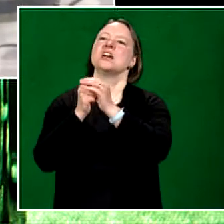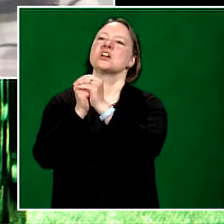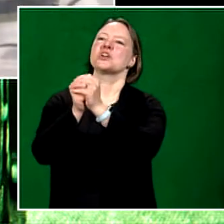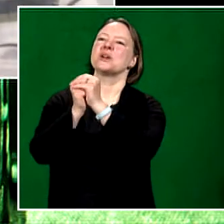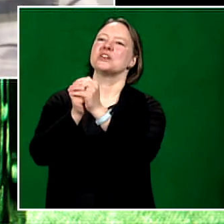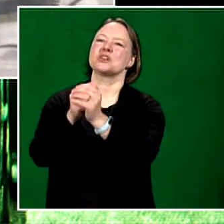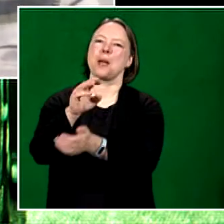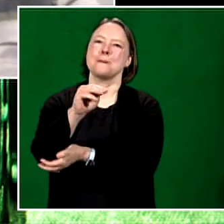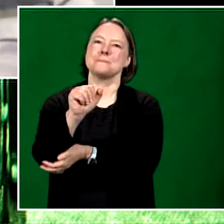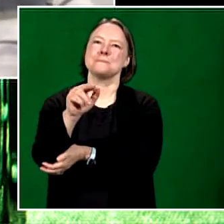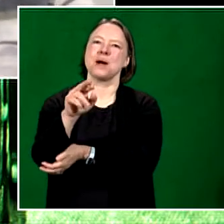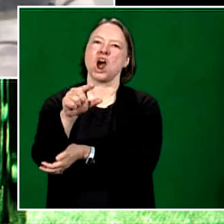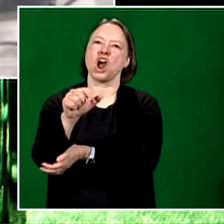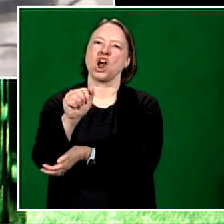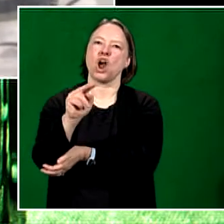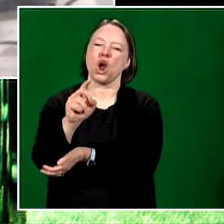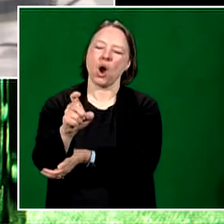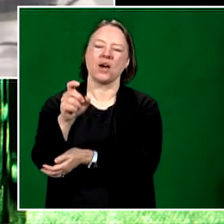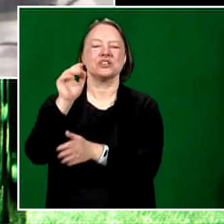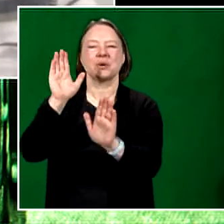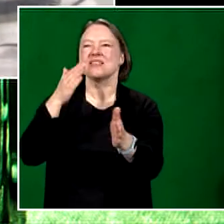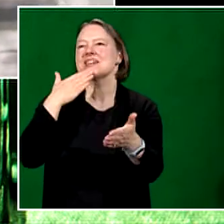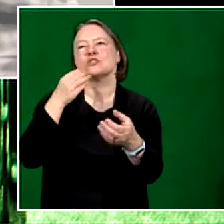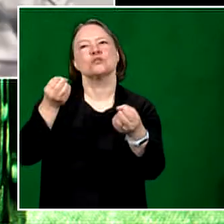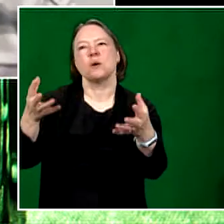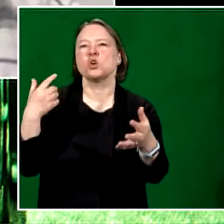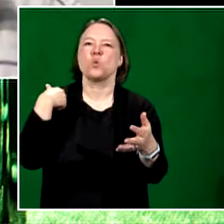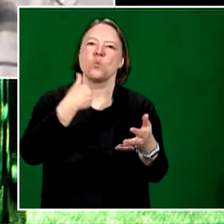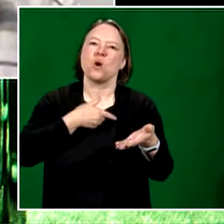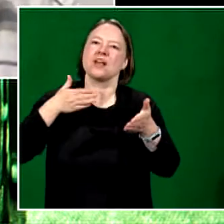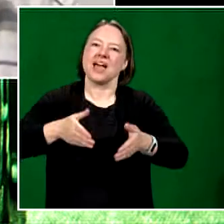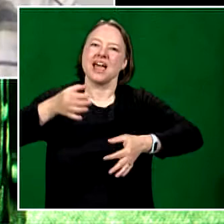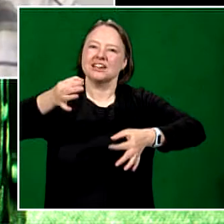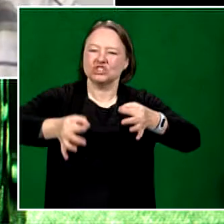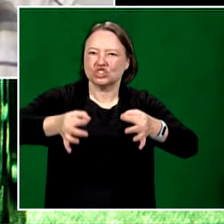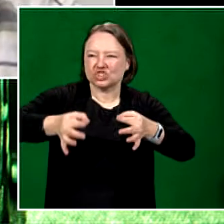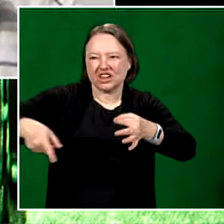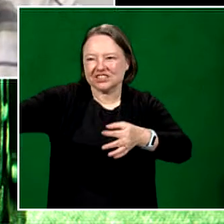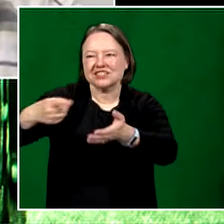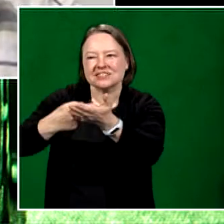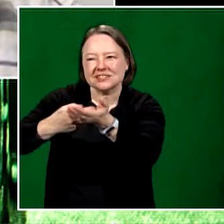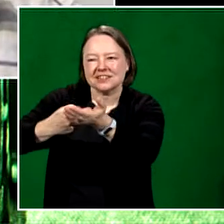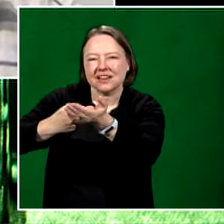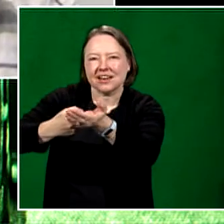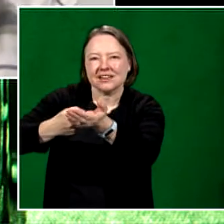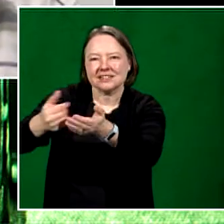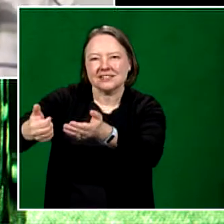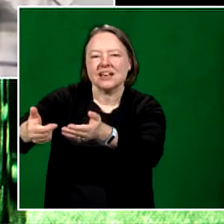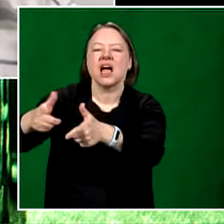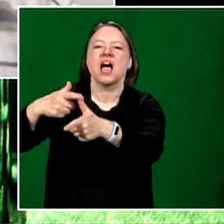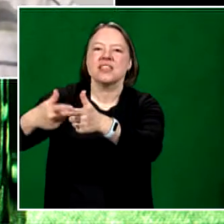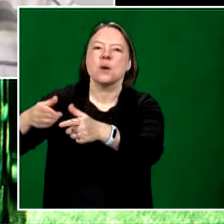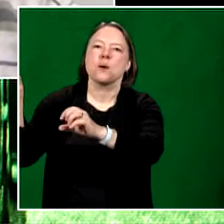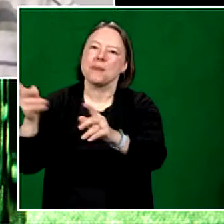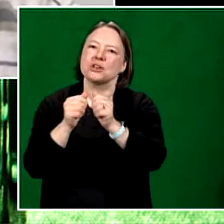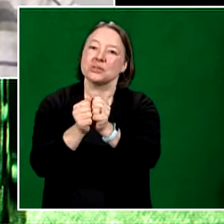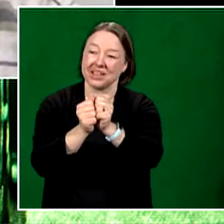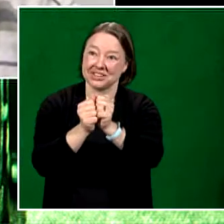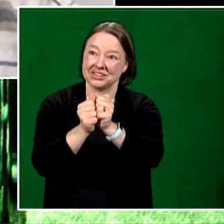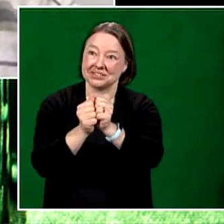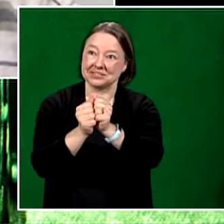Congratulations, Margot. That was great. Thank you so much. We're going to let the judges talk amongst themselves, and then we'll come back together.